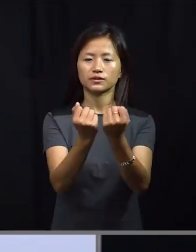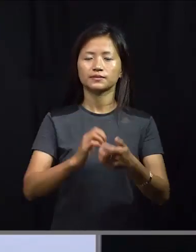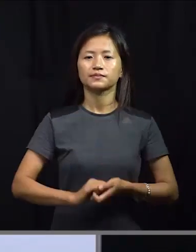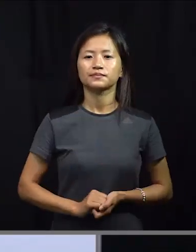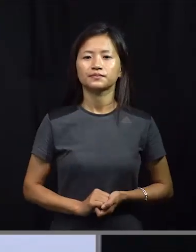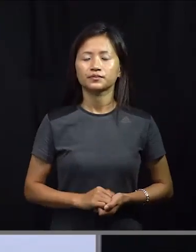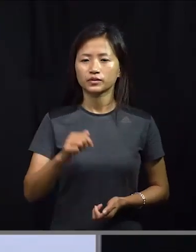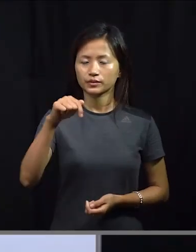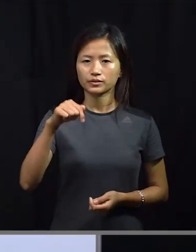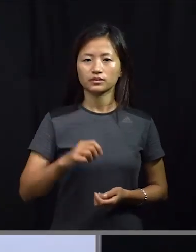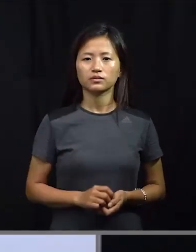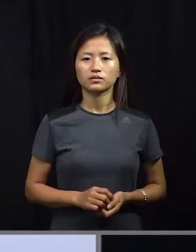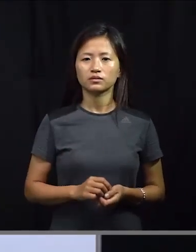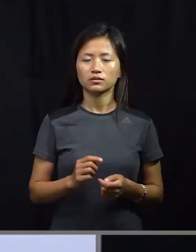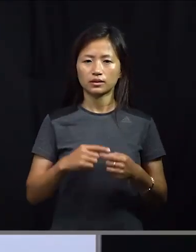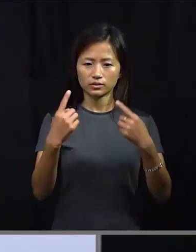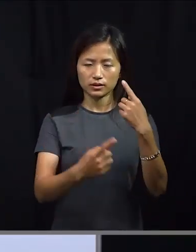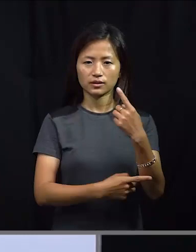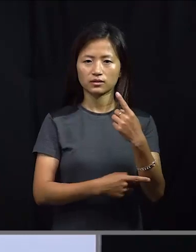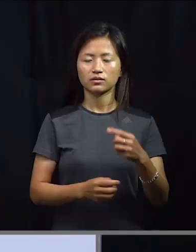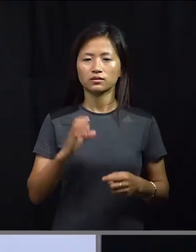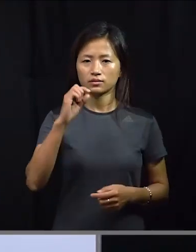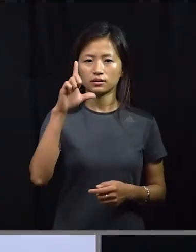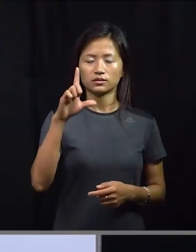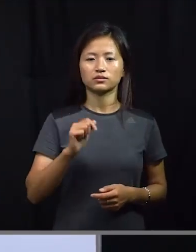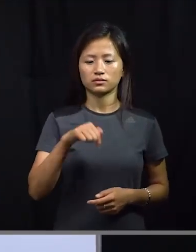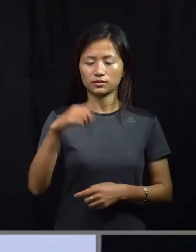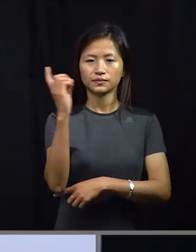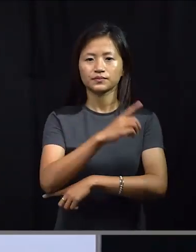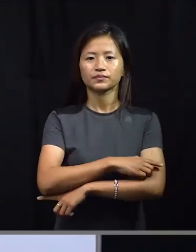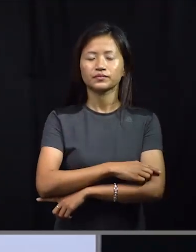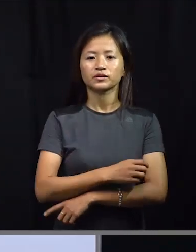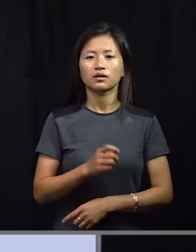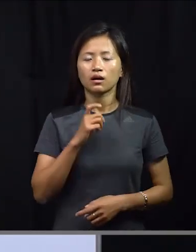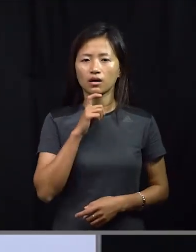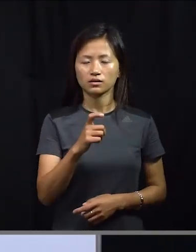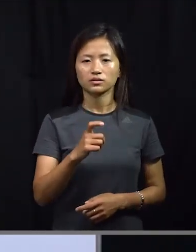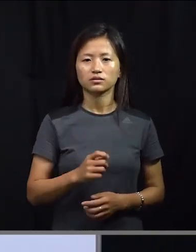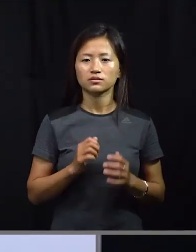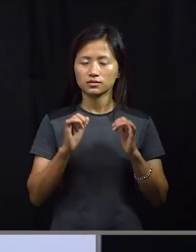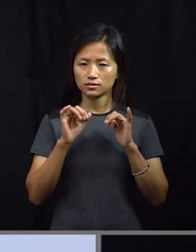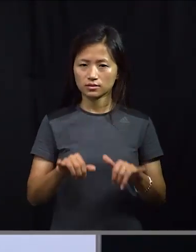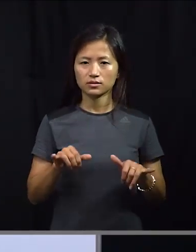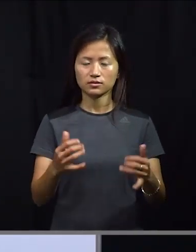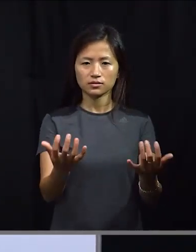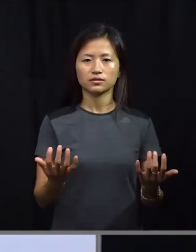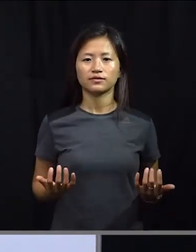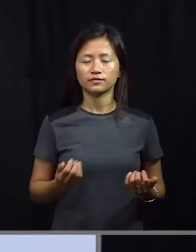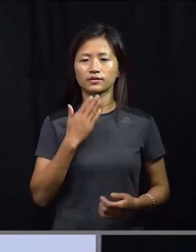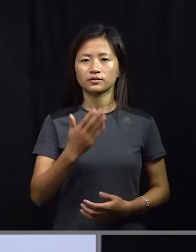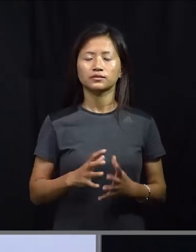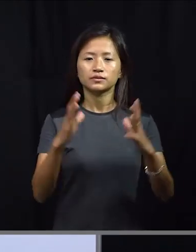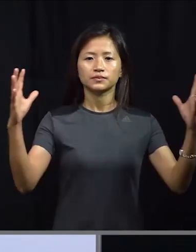Okay, so with this, I would like to conclude the classes for today, and I would request all of you to stay safe. Thank you so much.